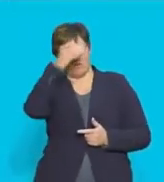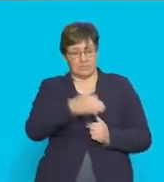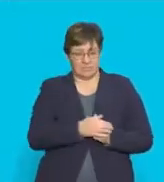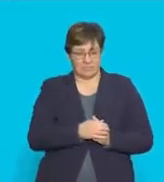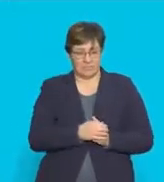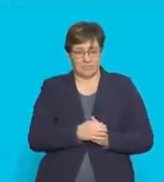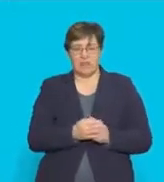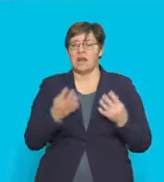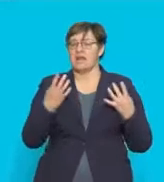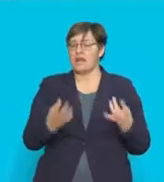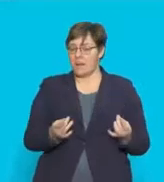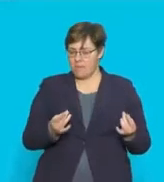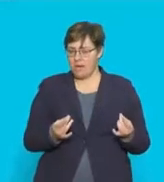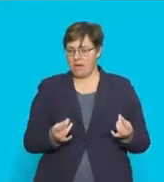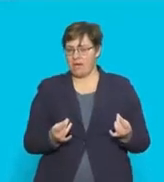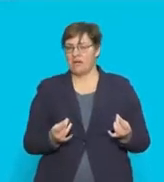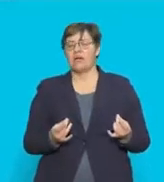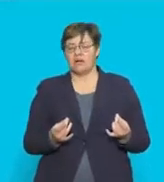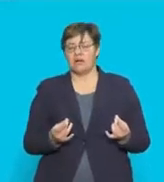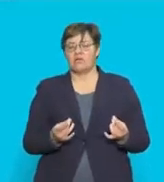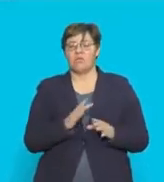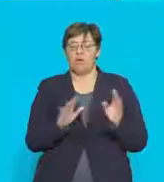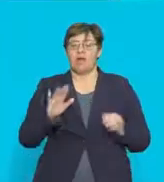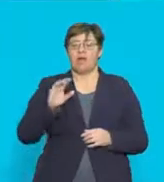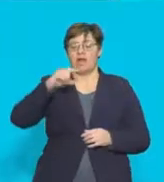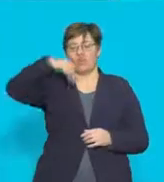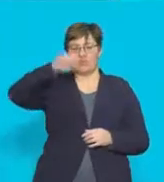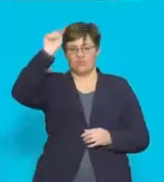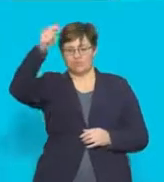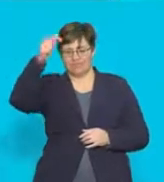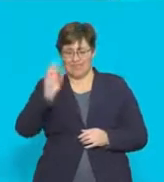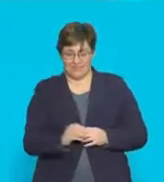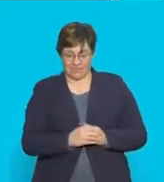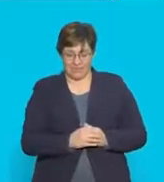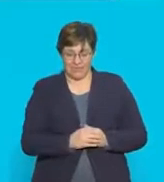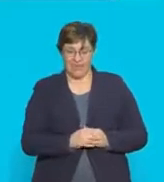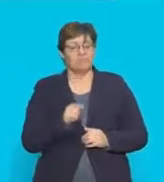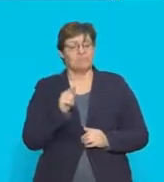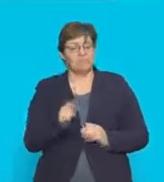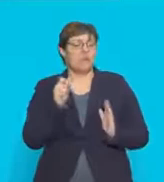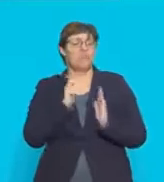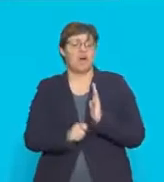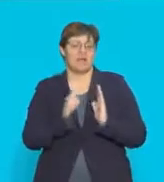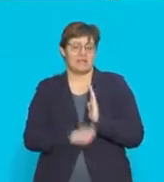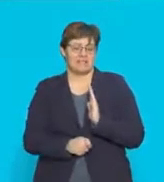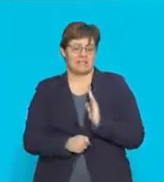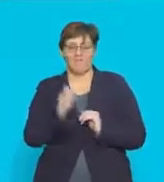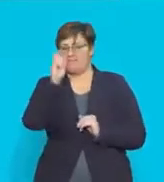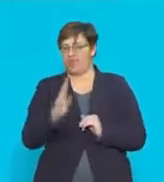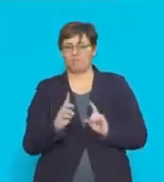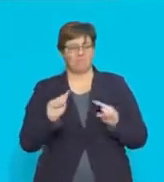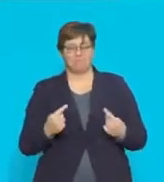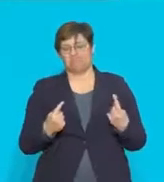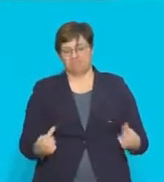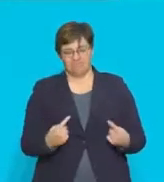of a number that's an irrational number. So these numbers cannot be written as a fraction, right?